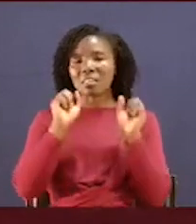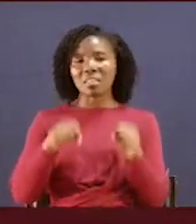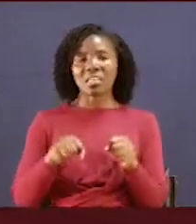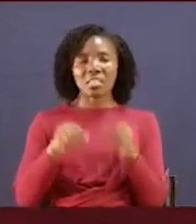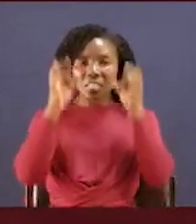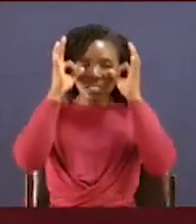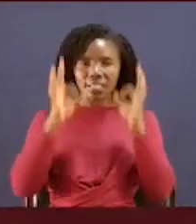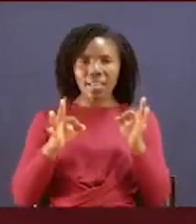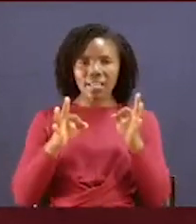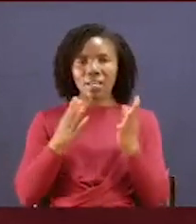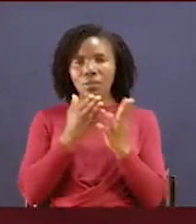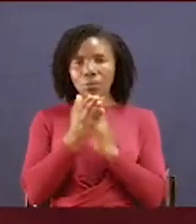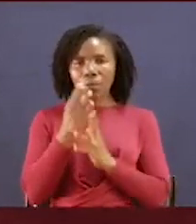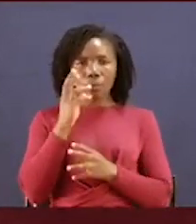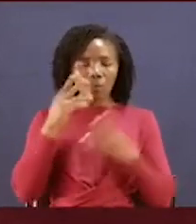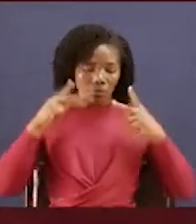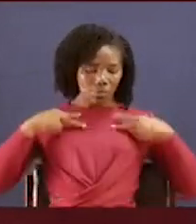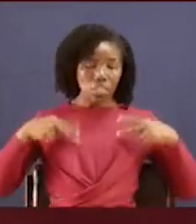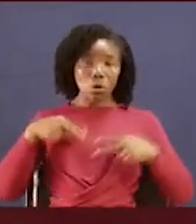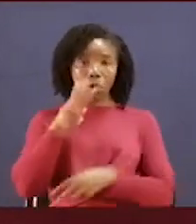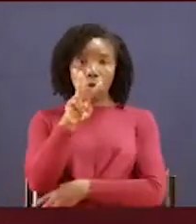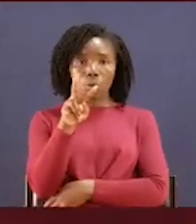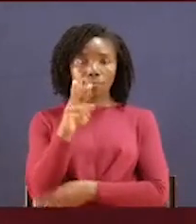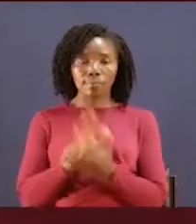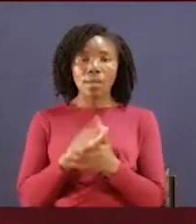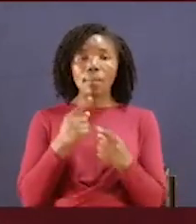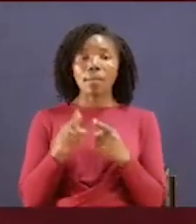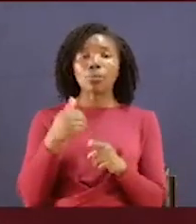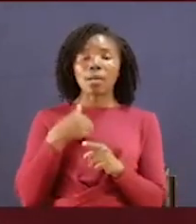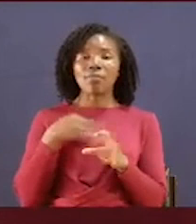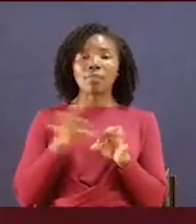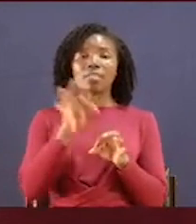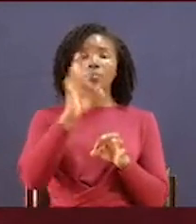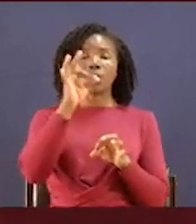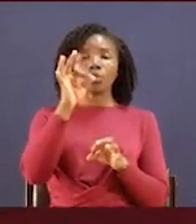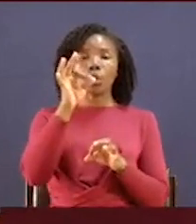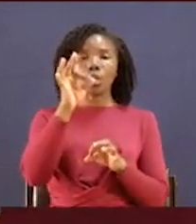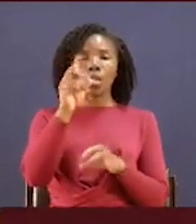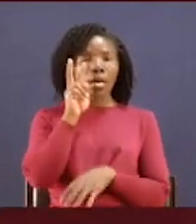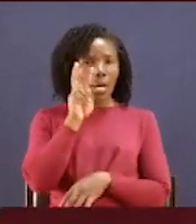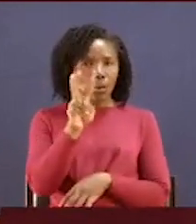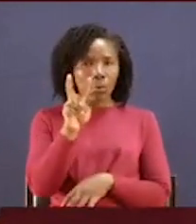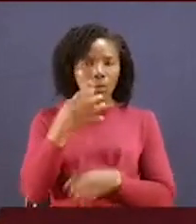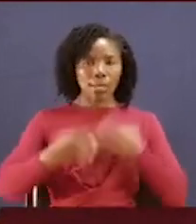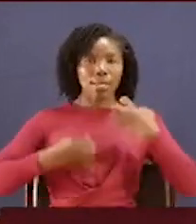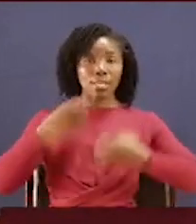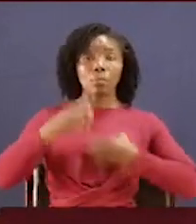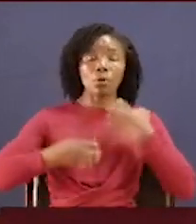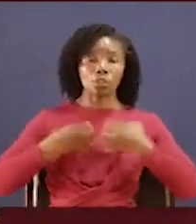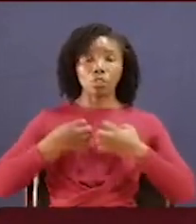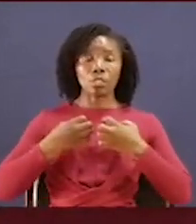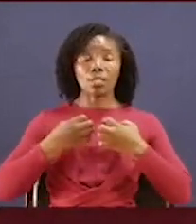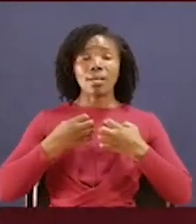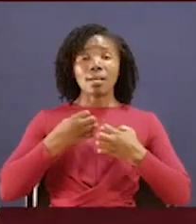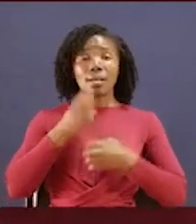and they begin to judge. But there is another level. There is a level of the spirit. There is a level of the emotion. There is a level of the